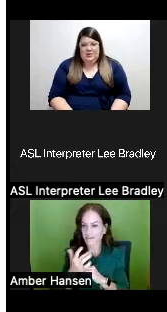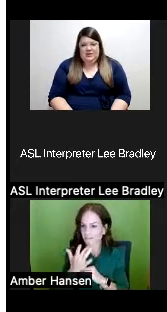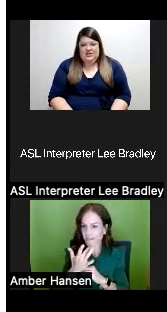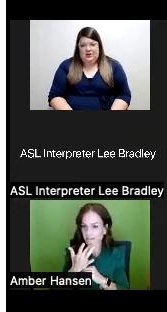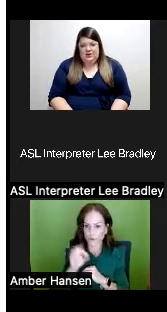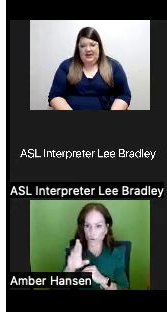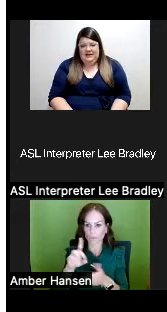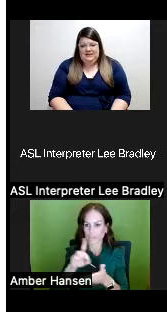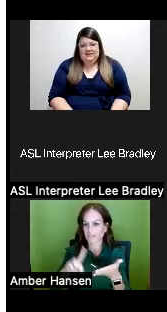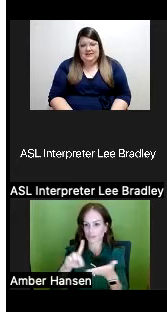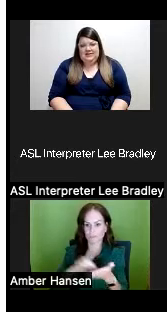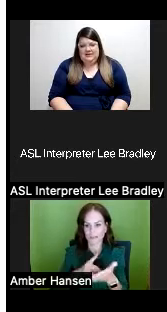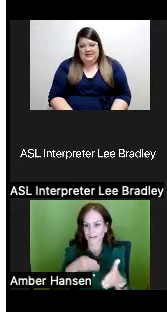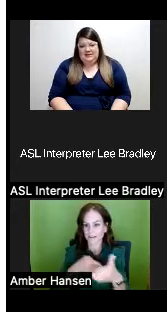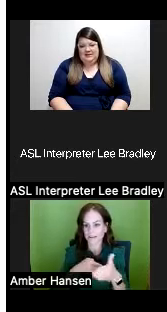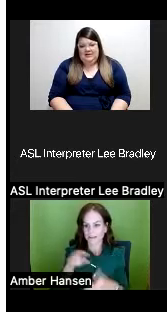It's important to note that